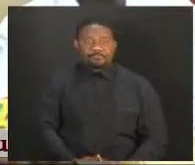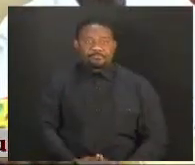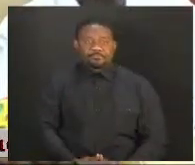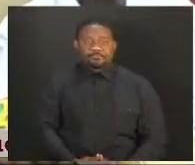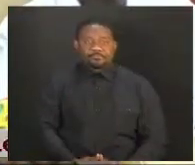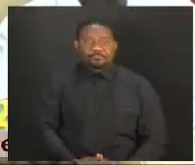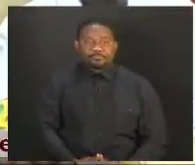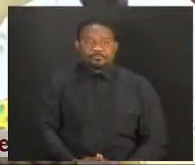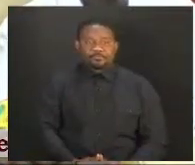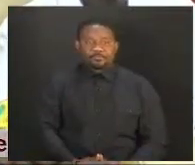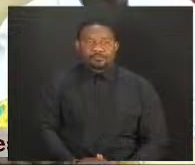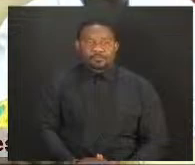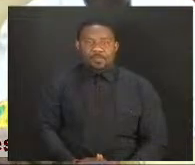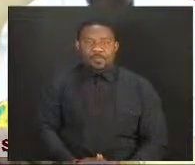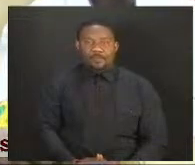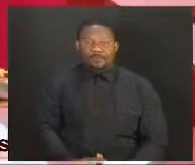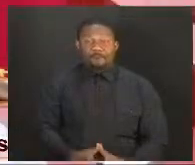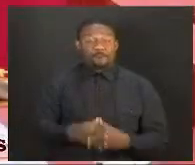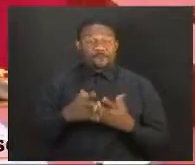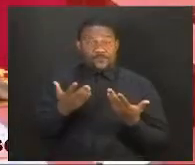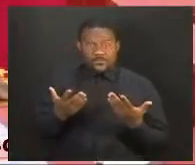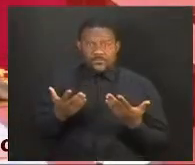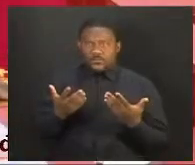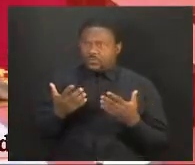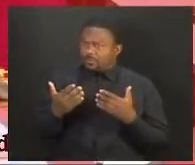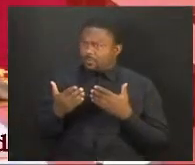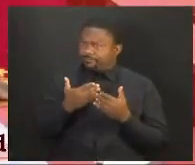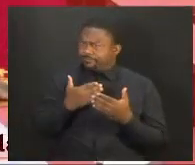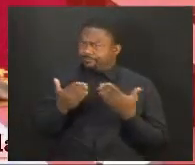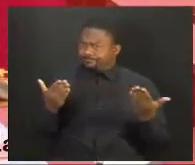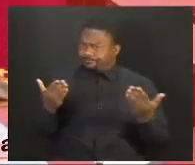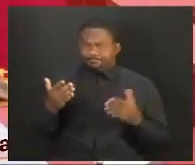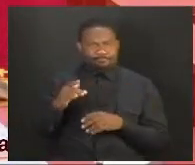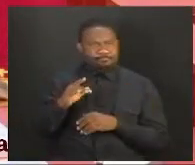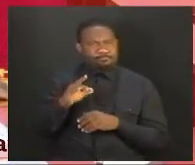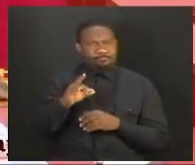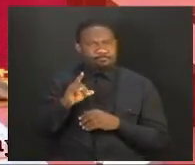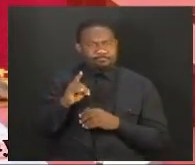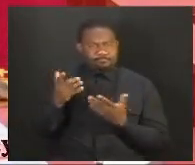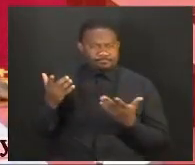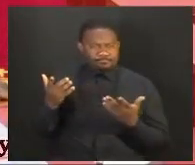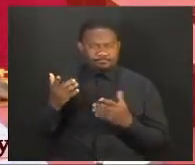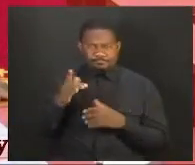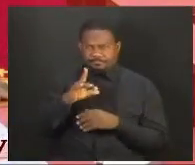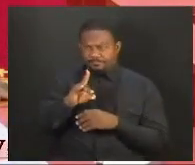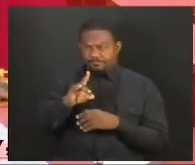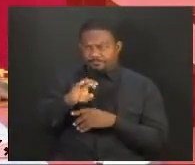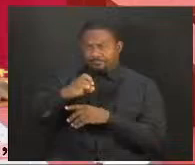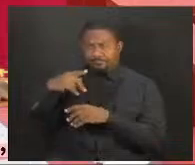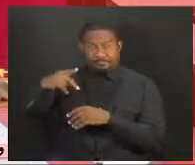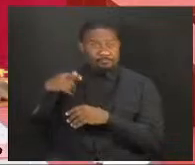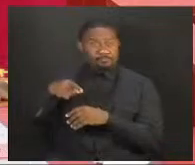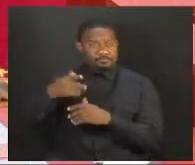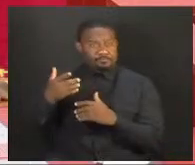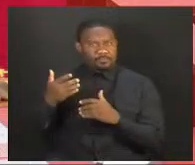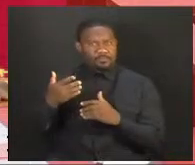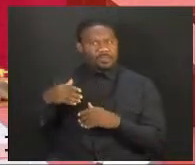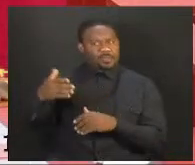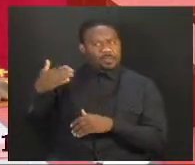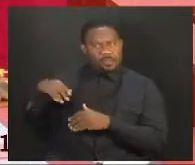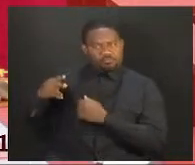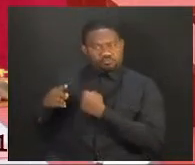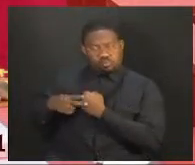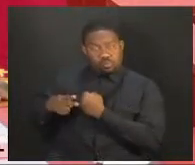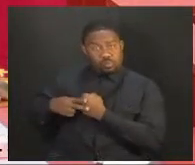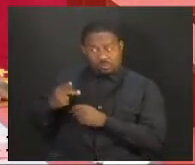Mr. Speaker, in spite of all this upcoming domestic and external debt service obligation, no buffers were built to